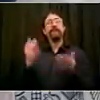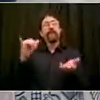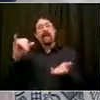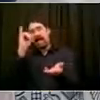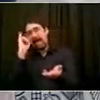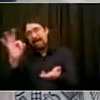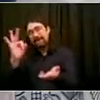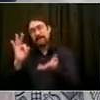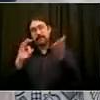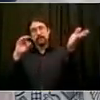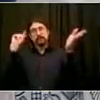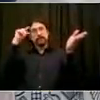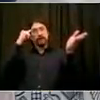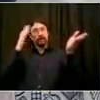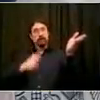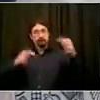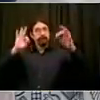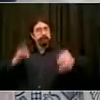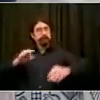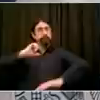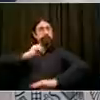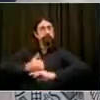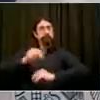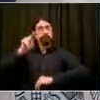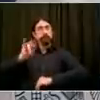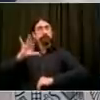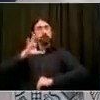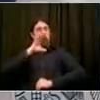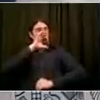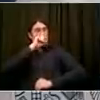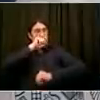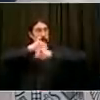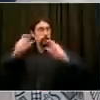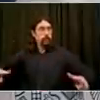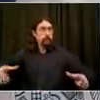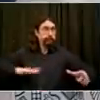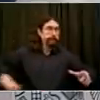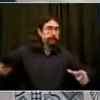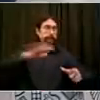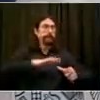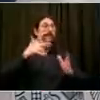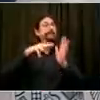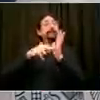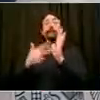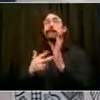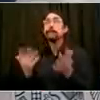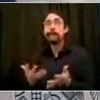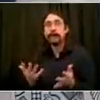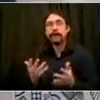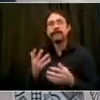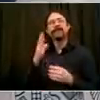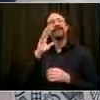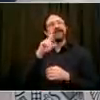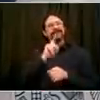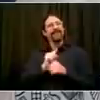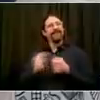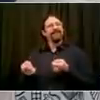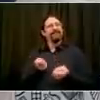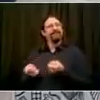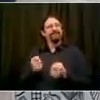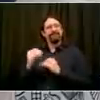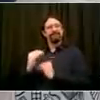structure led by our healthcare leadership that we believe will keep the schools safe. Now, we've got a running start because we've